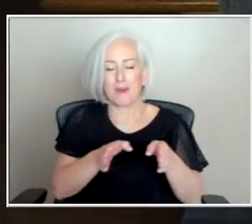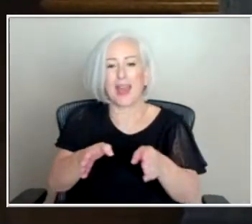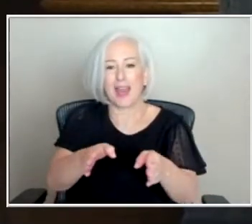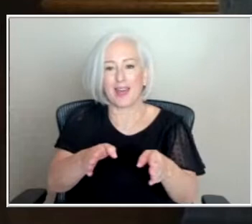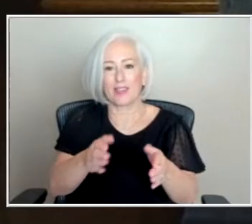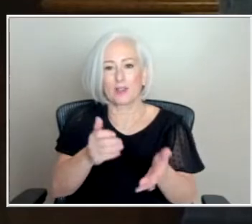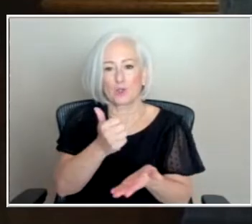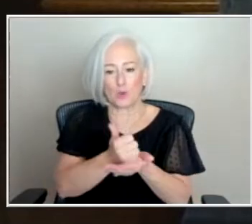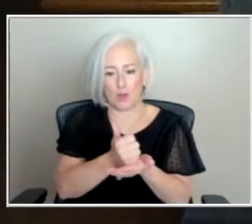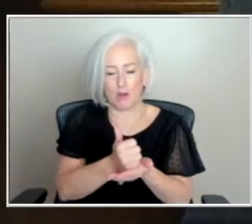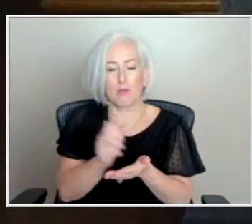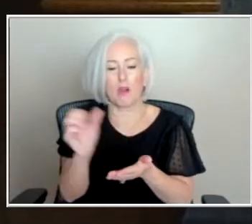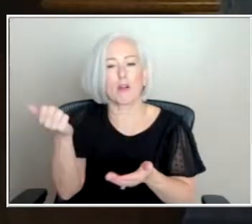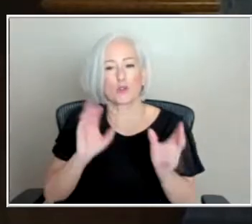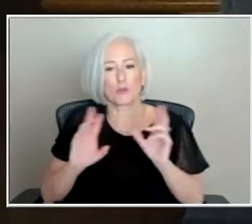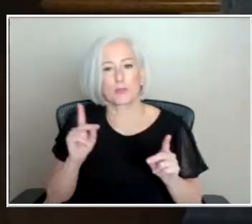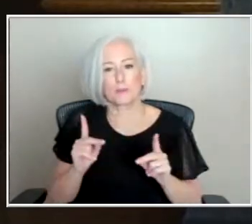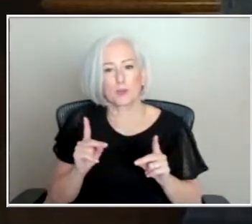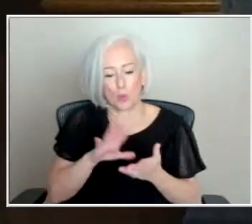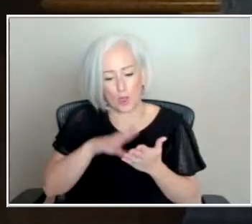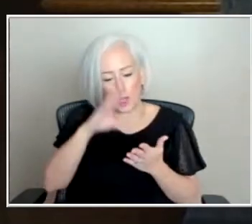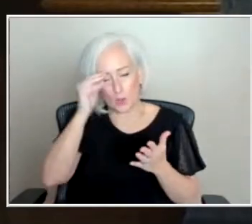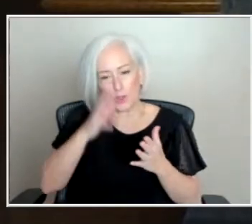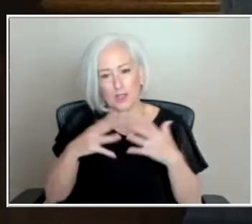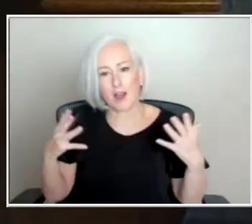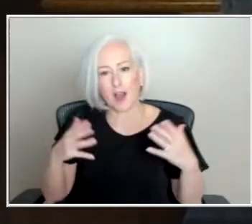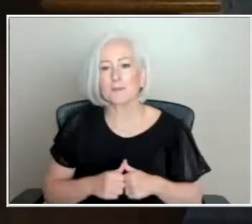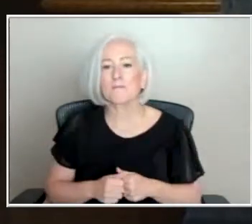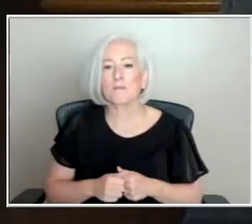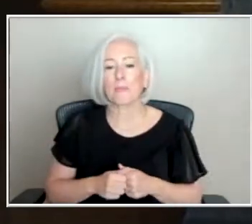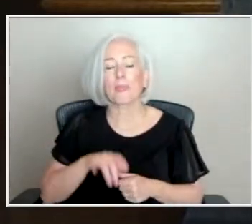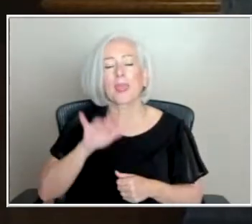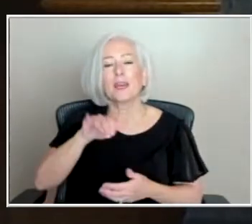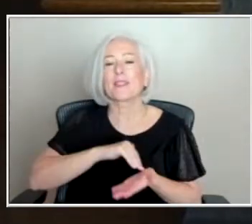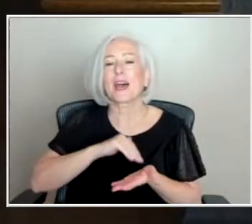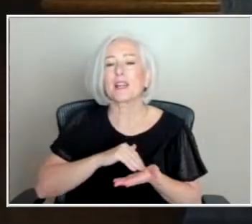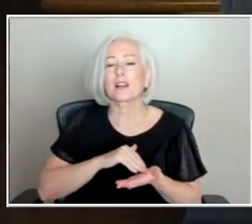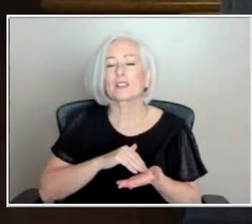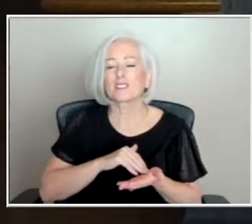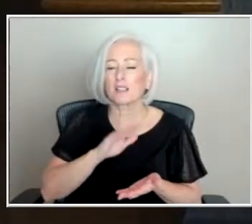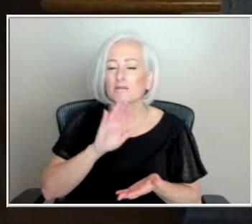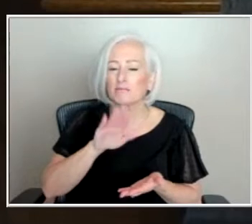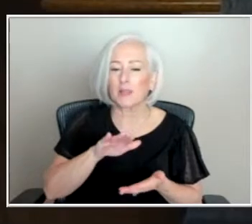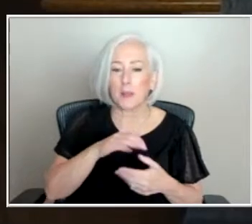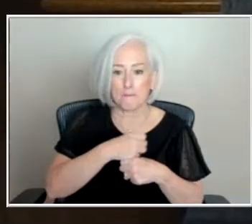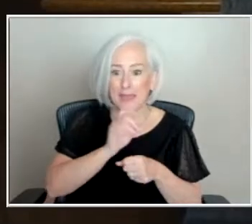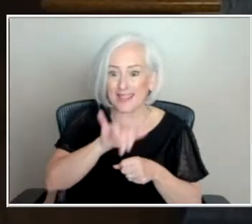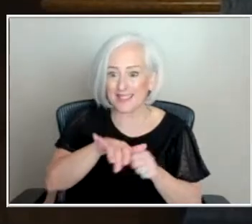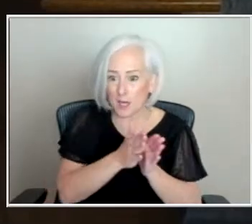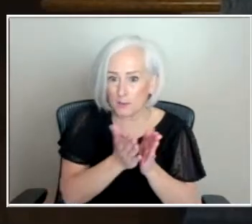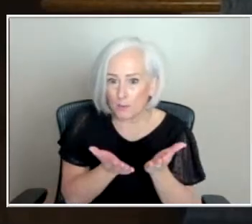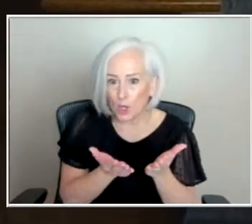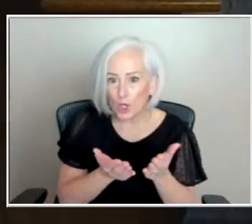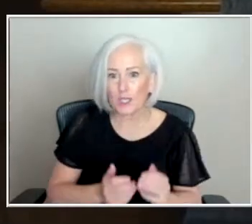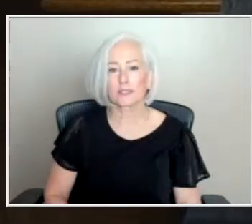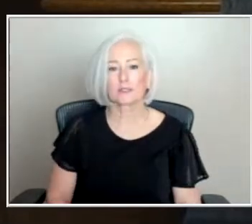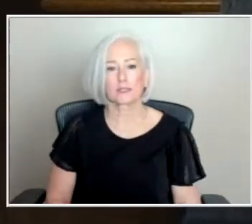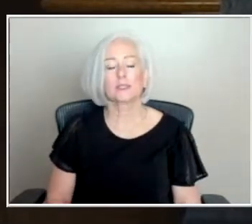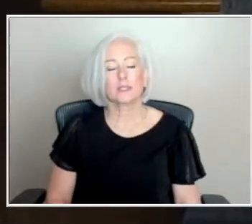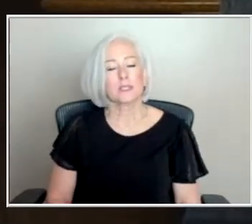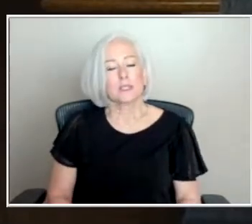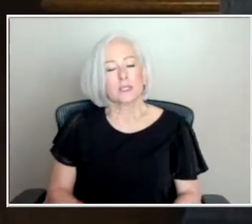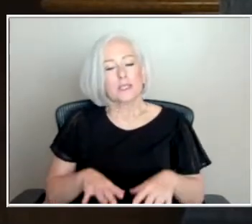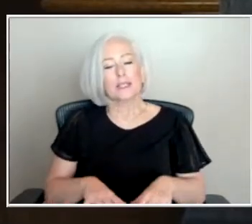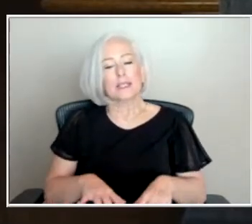it. And so that doctor suggested that we make it into a book. And it took us a while, Stephanie,